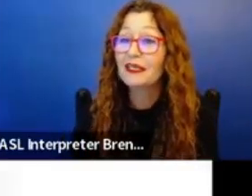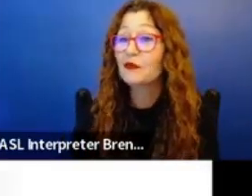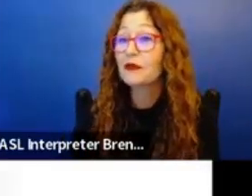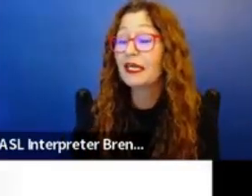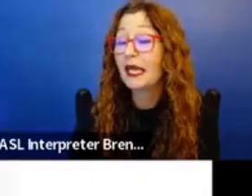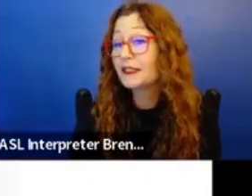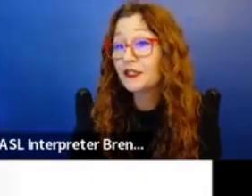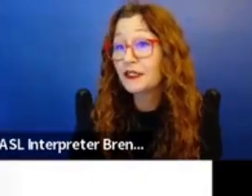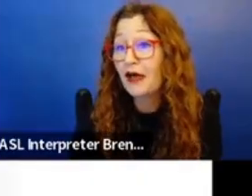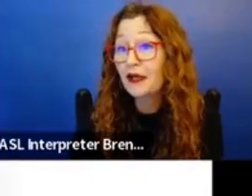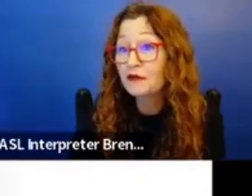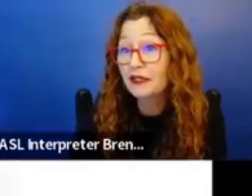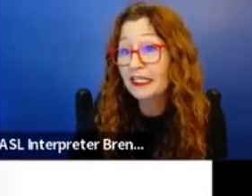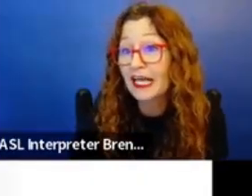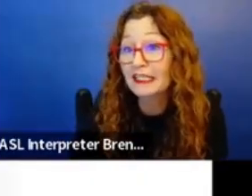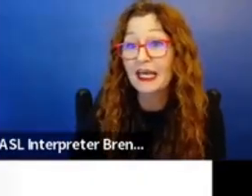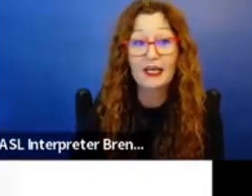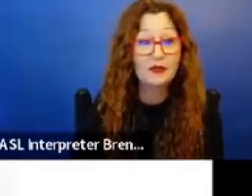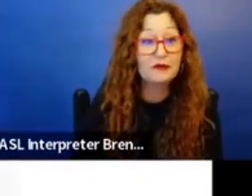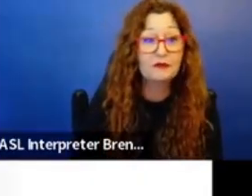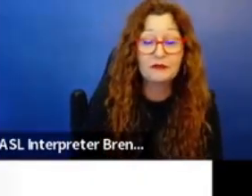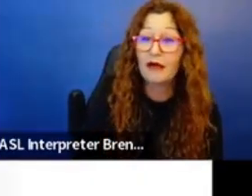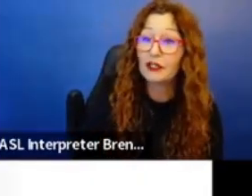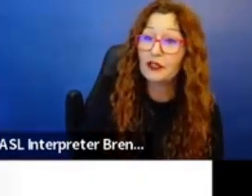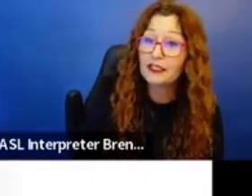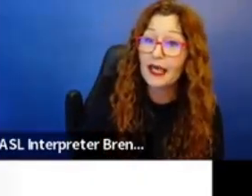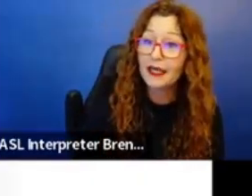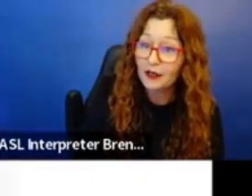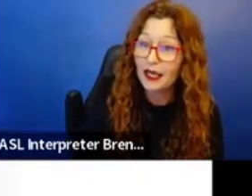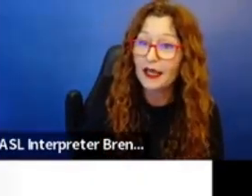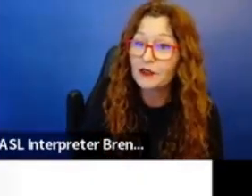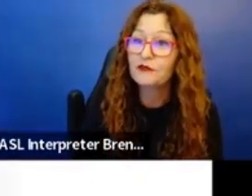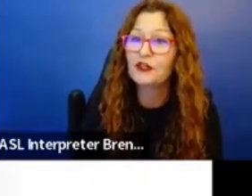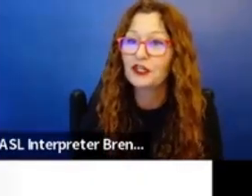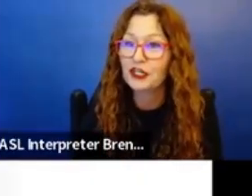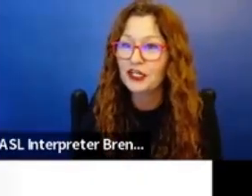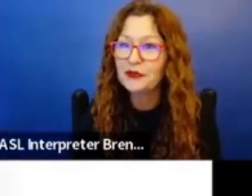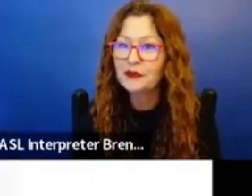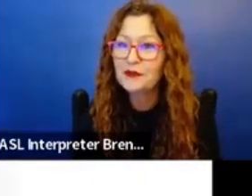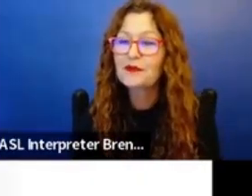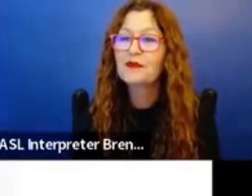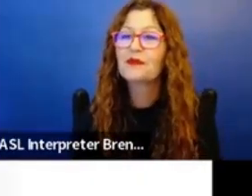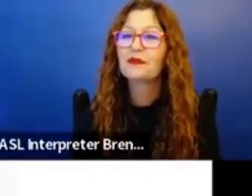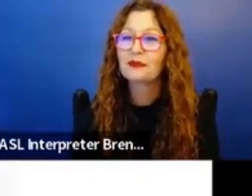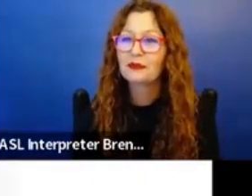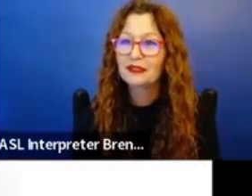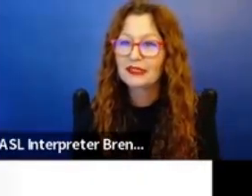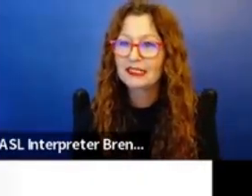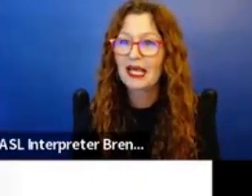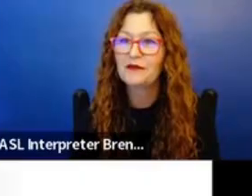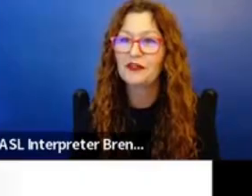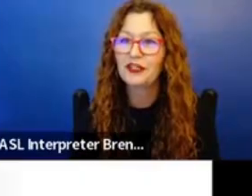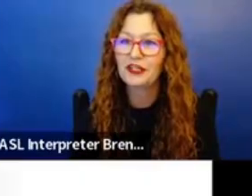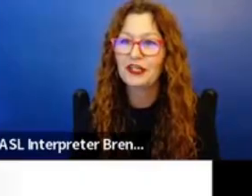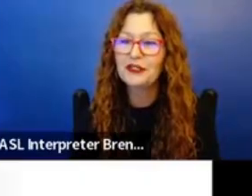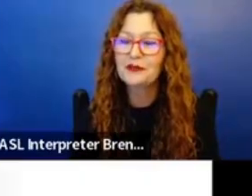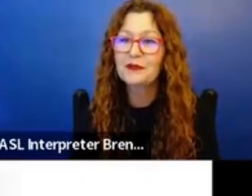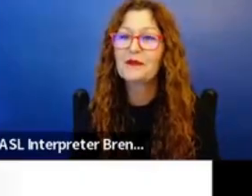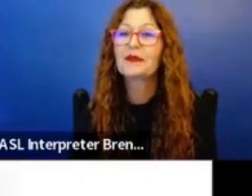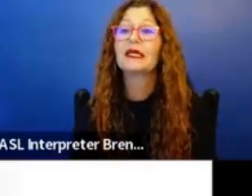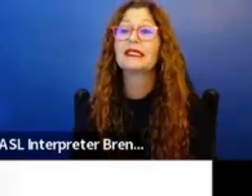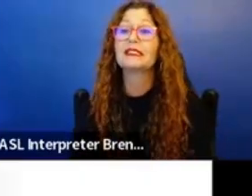And then they would be the answers of how you're feeling that day. Having a good day? Okay, you feel good. It's the sign for